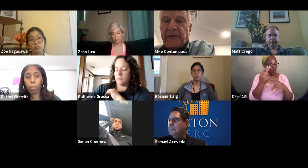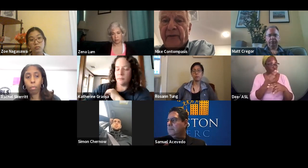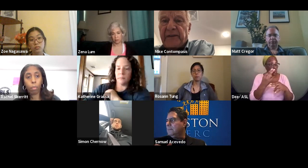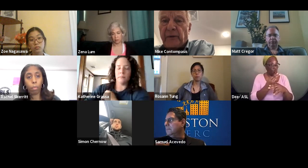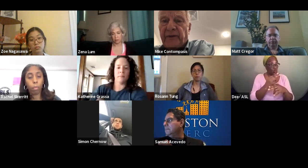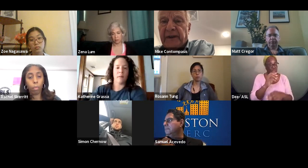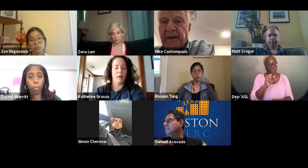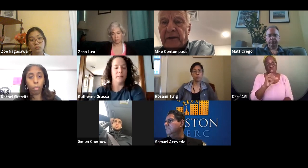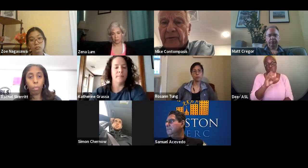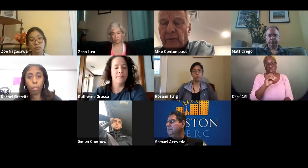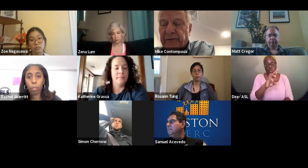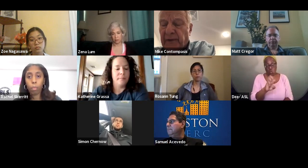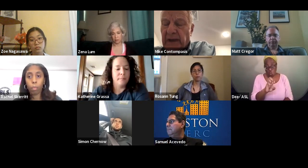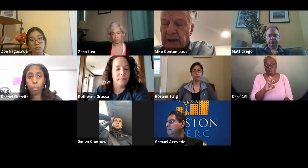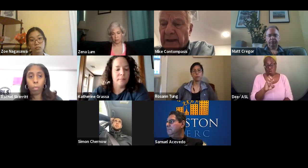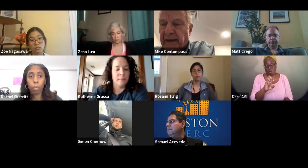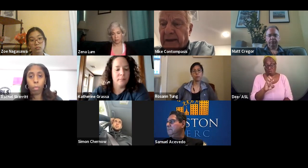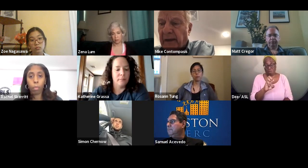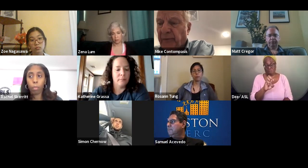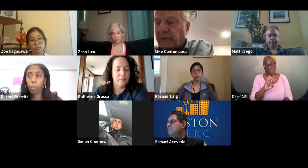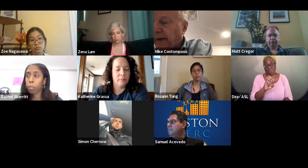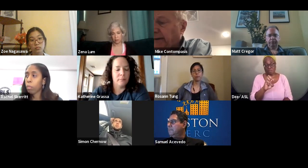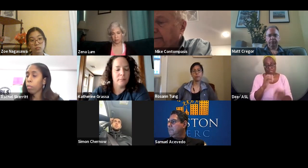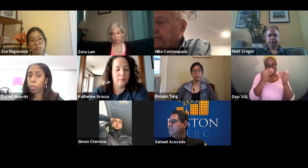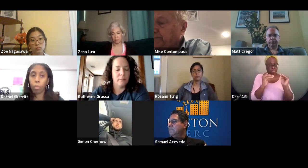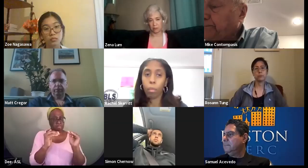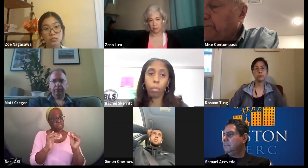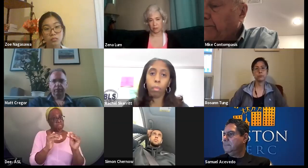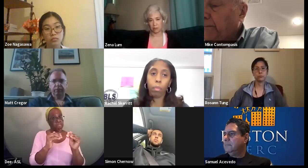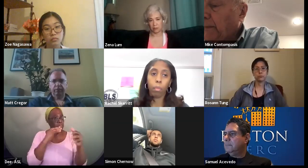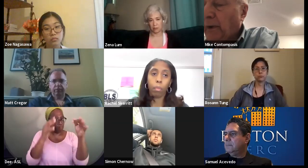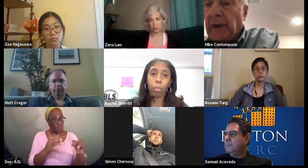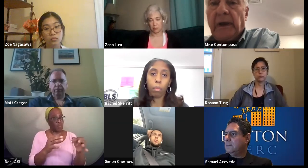the test vendor has indicated to us that they can provide.